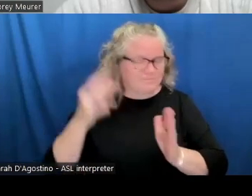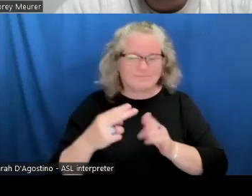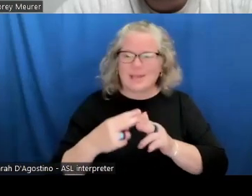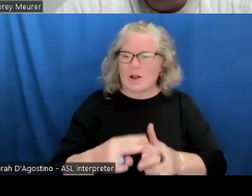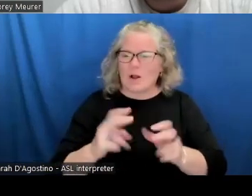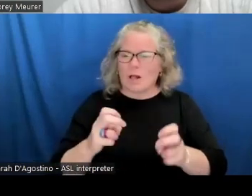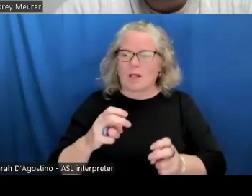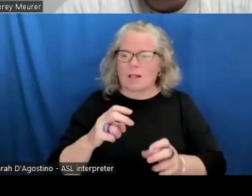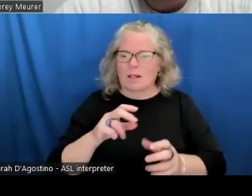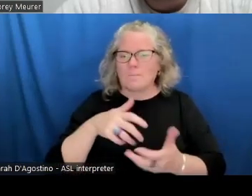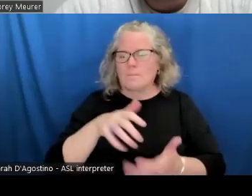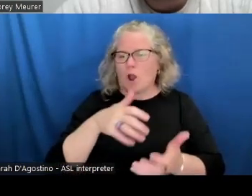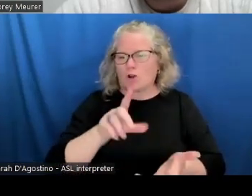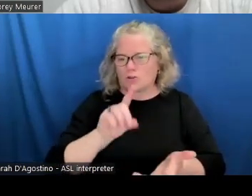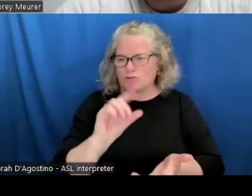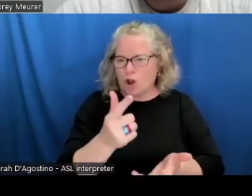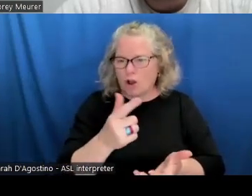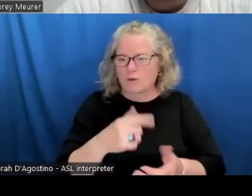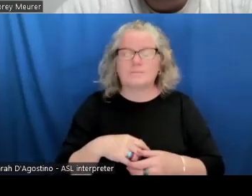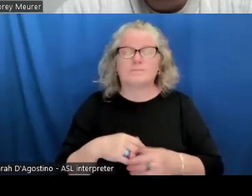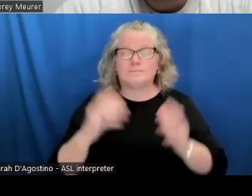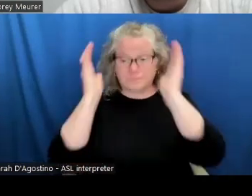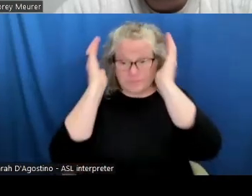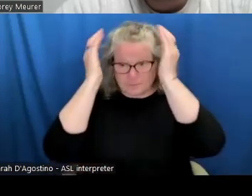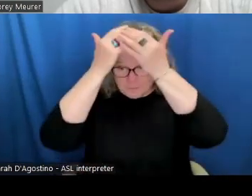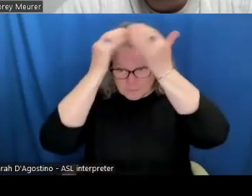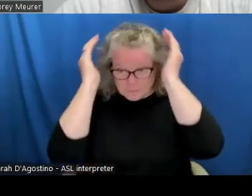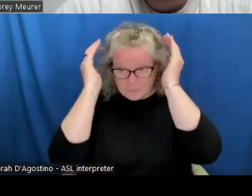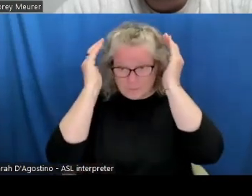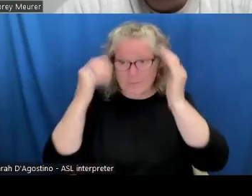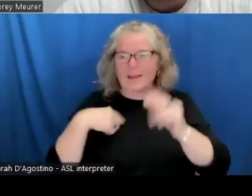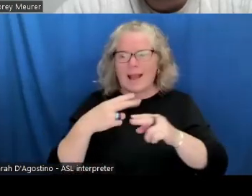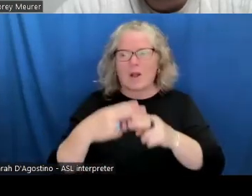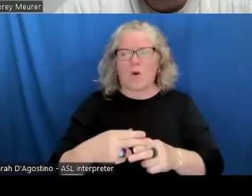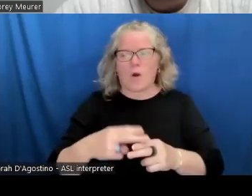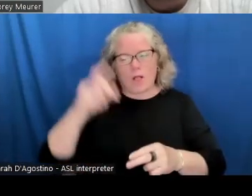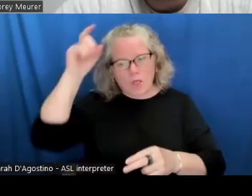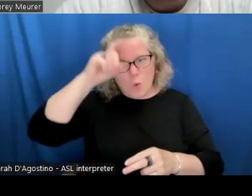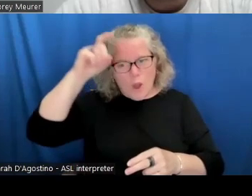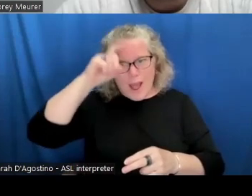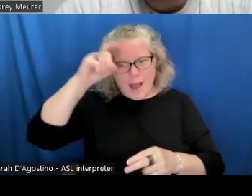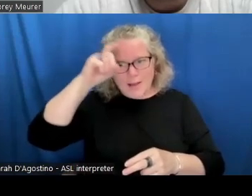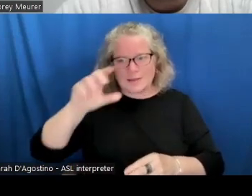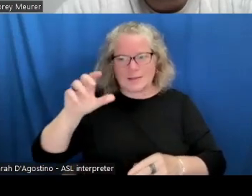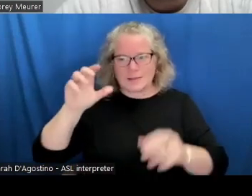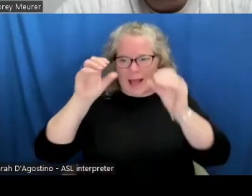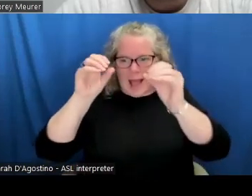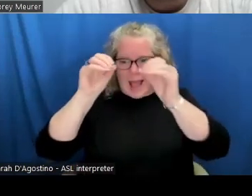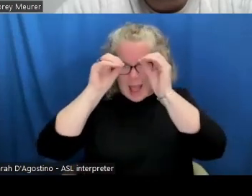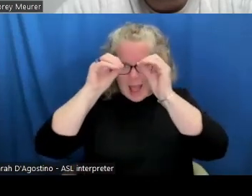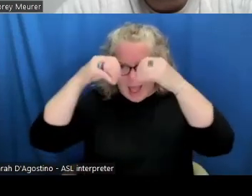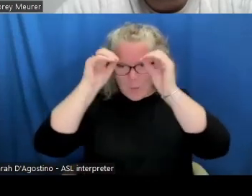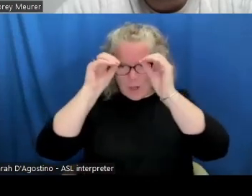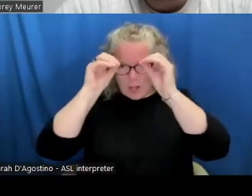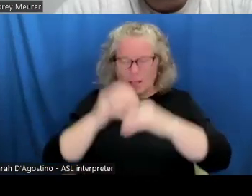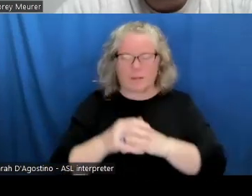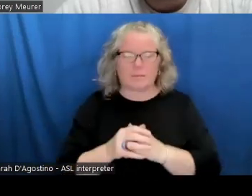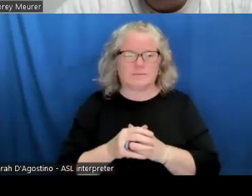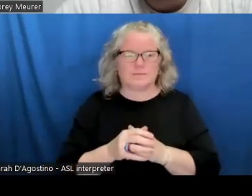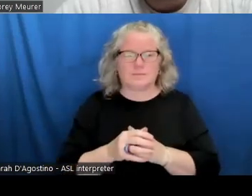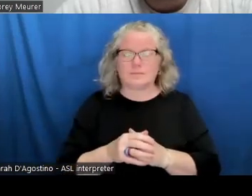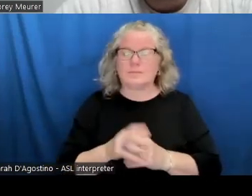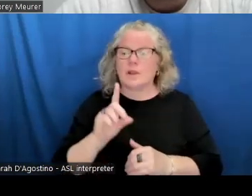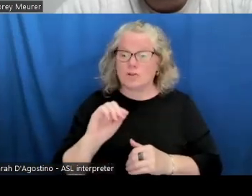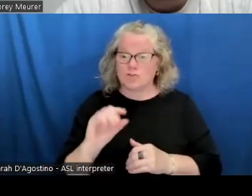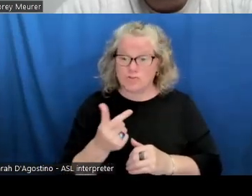called the wise owl. So upstairs is the wise owl, downstairs is the barking dog, okay? When the dog barks, the owl